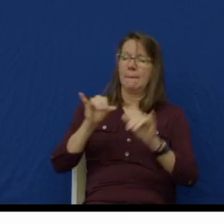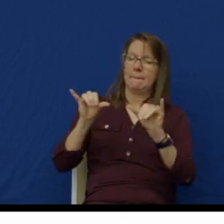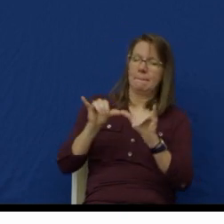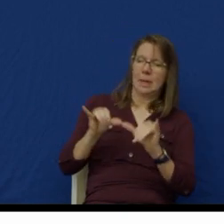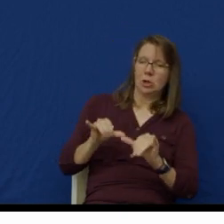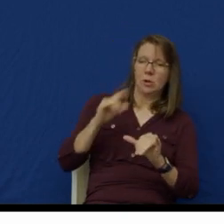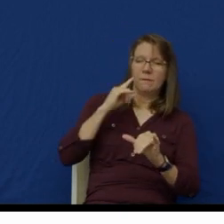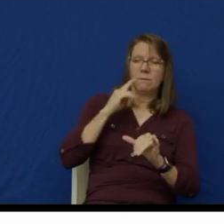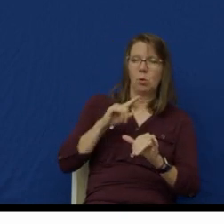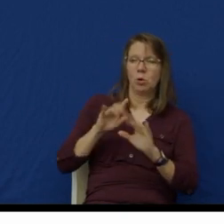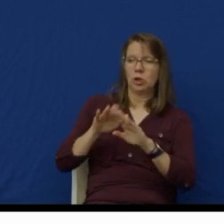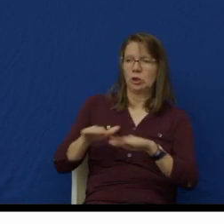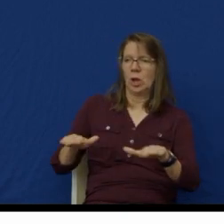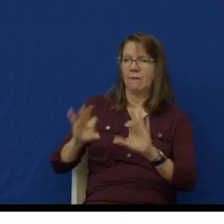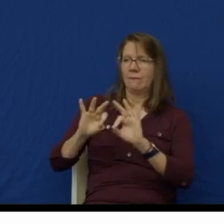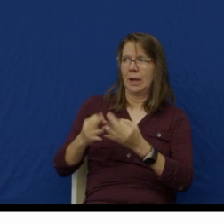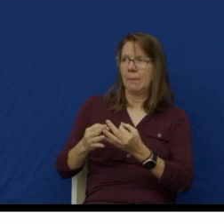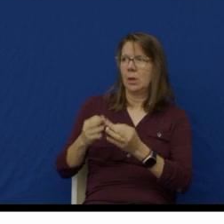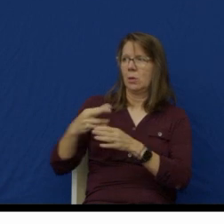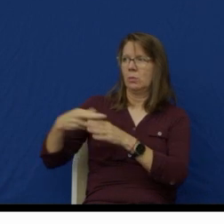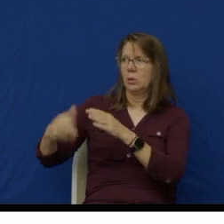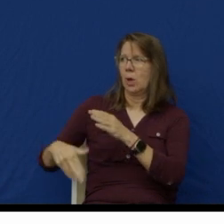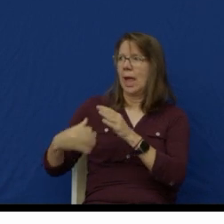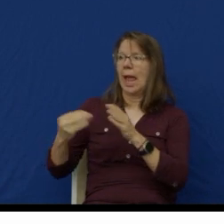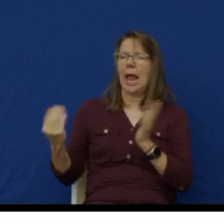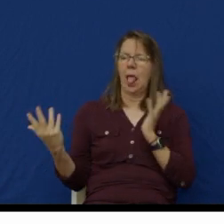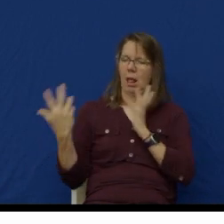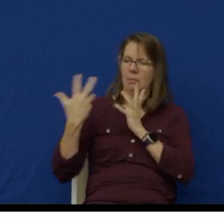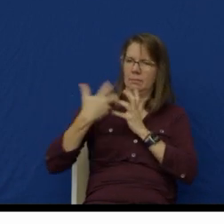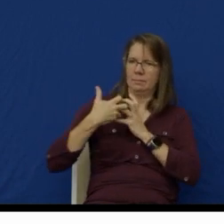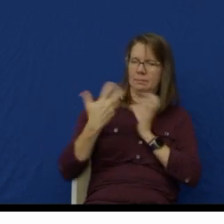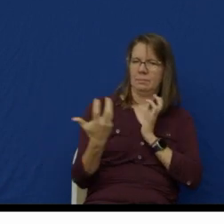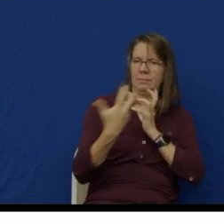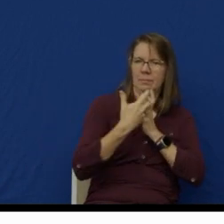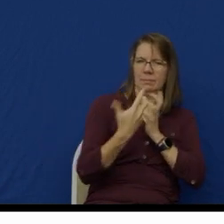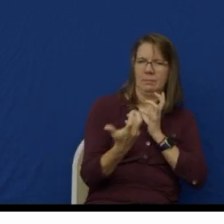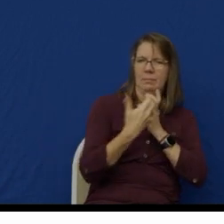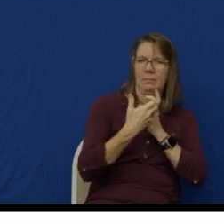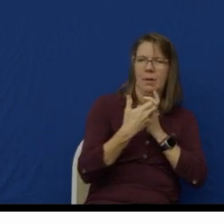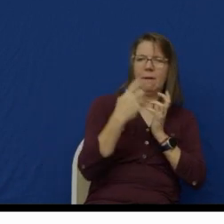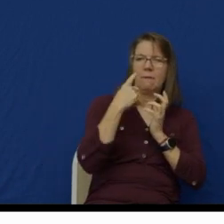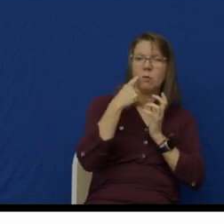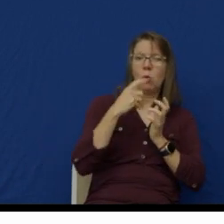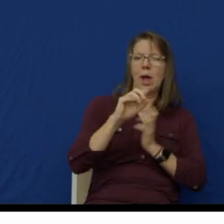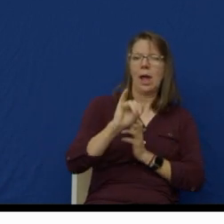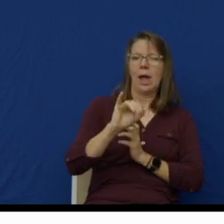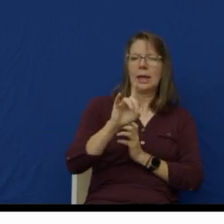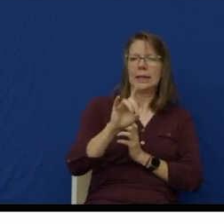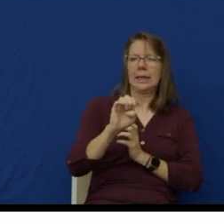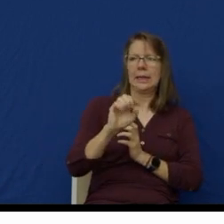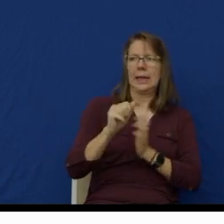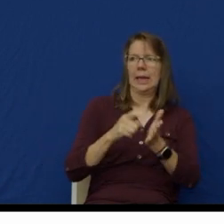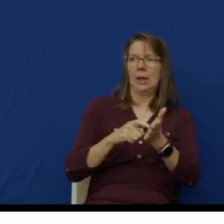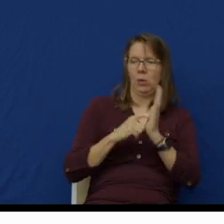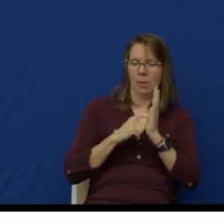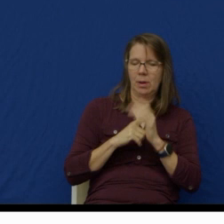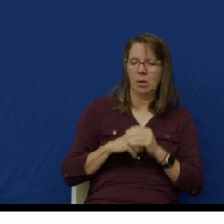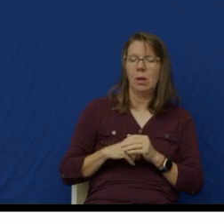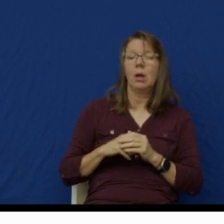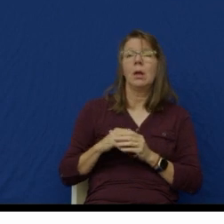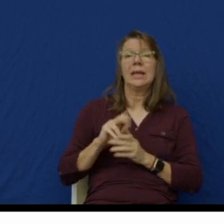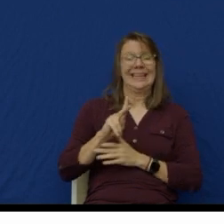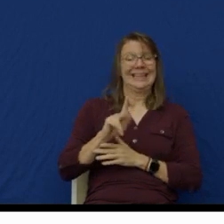and other indicators that measure compliance with the requirements of the IDEA. Listen to this, Kentucky is one of only